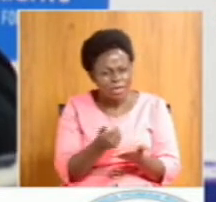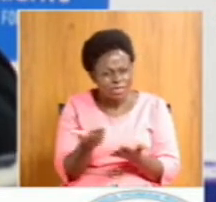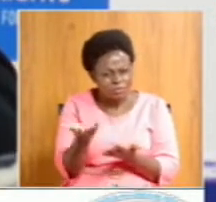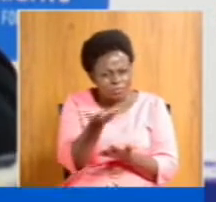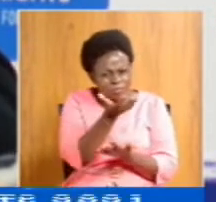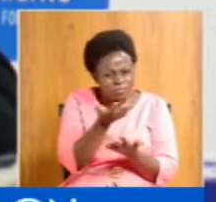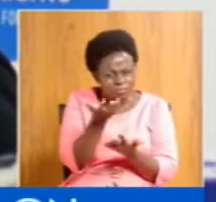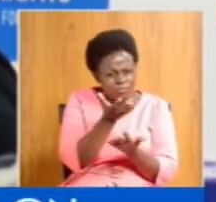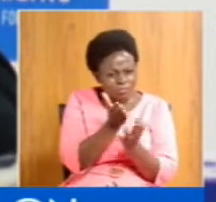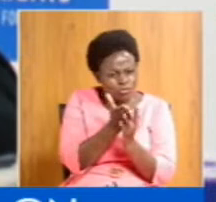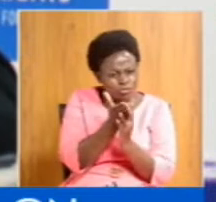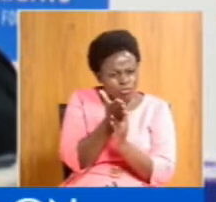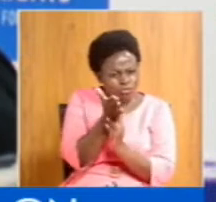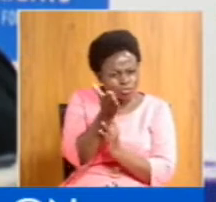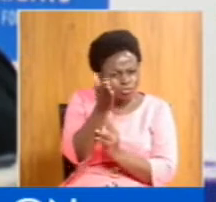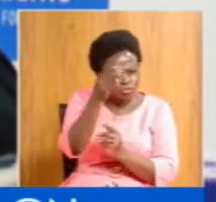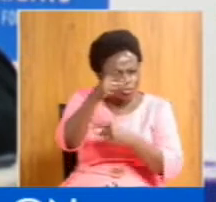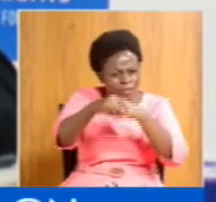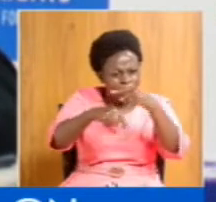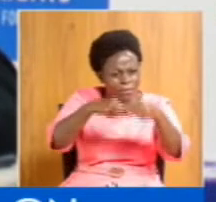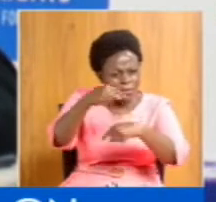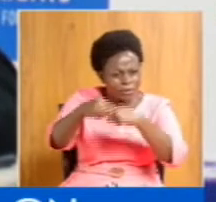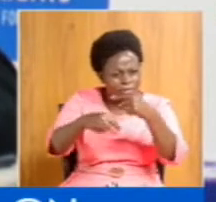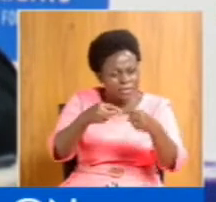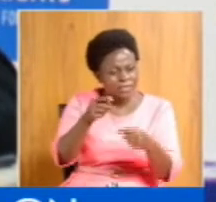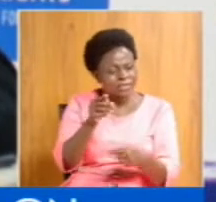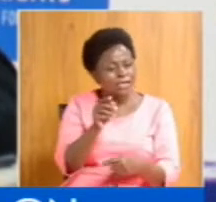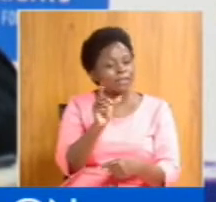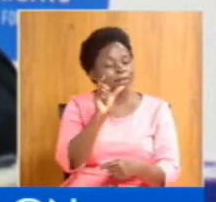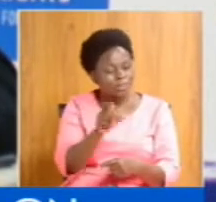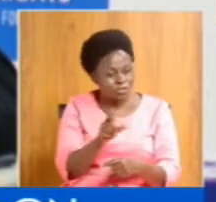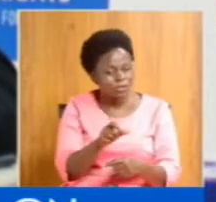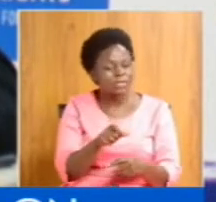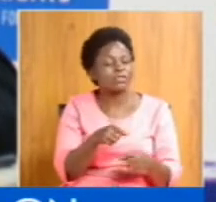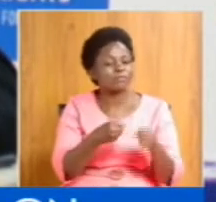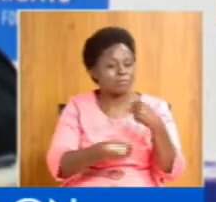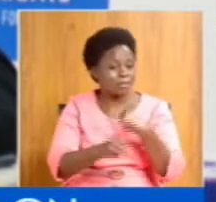through the process. And the citizen is playing a part.